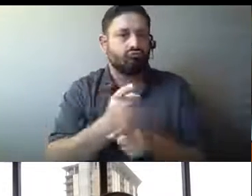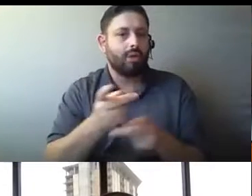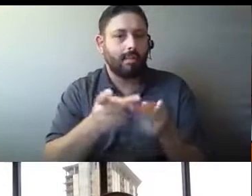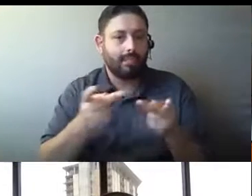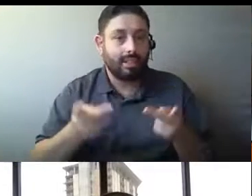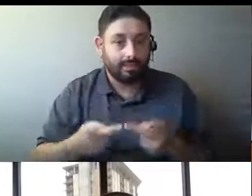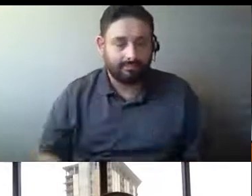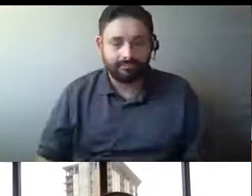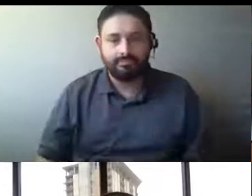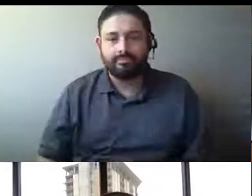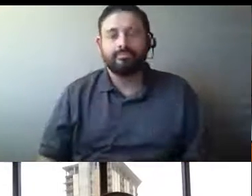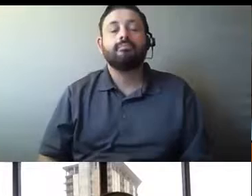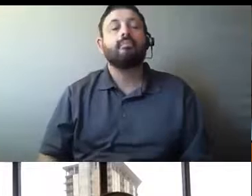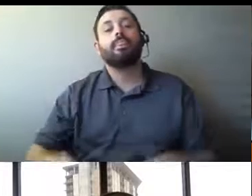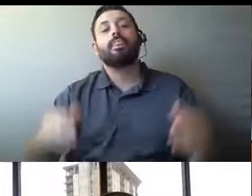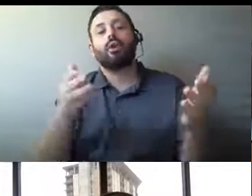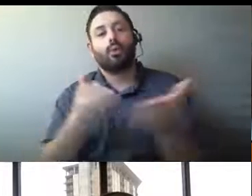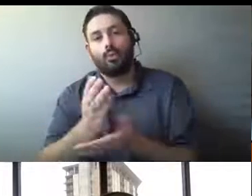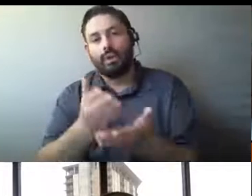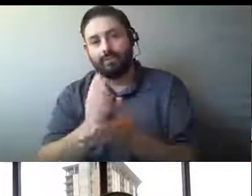in. Okay.